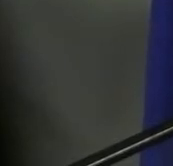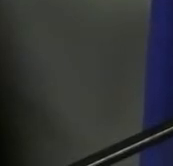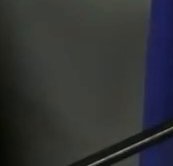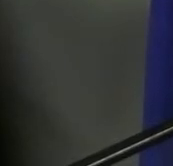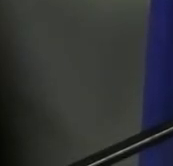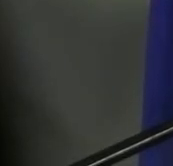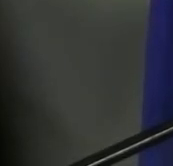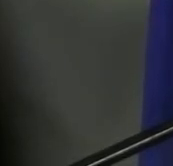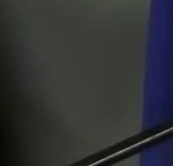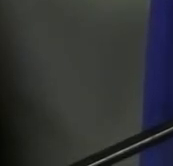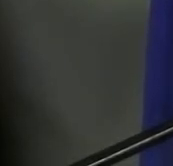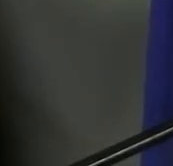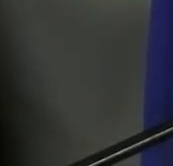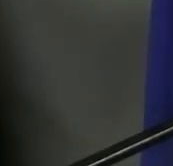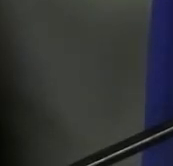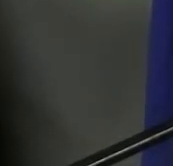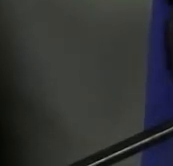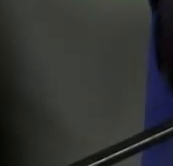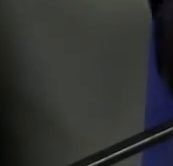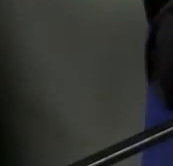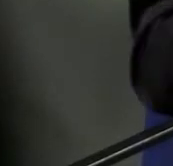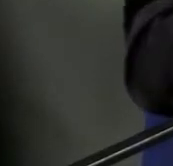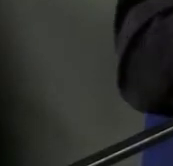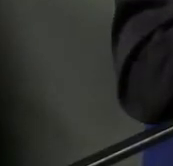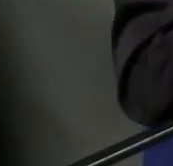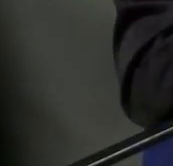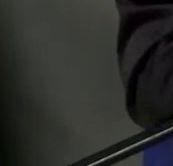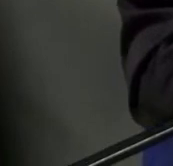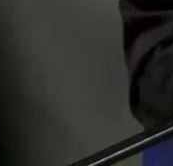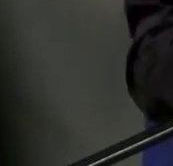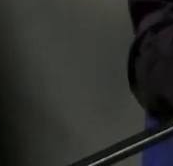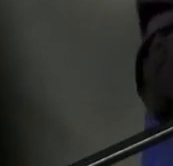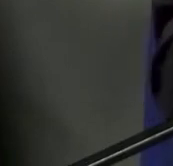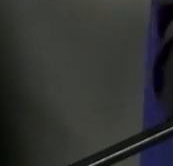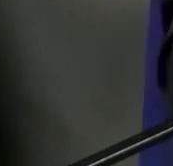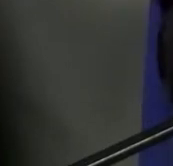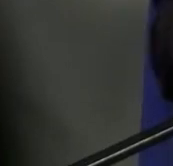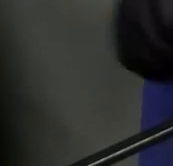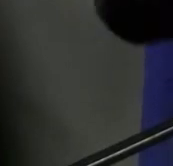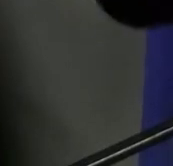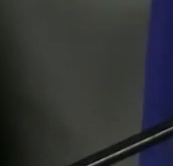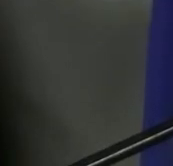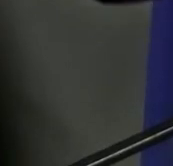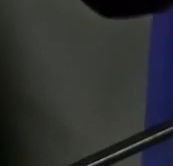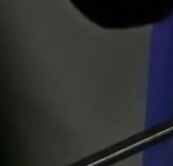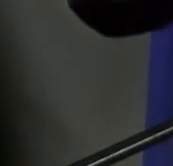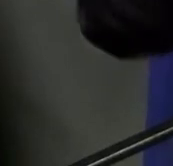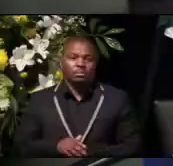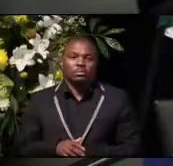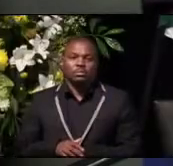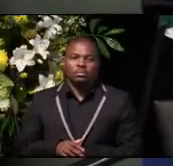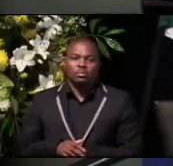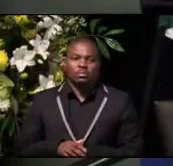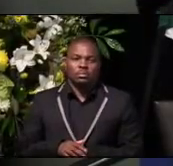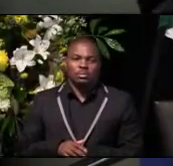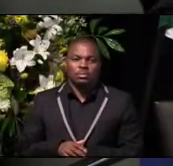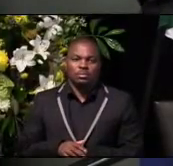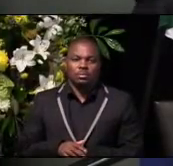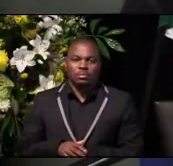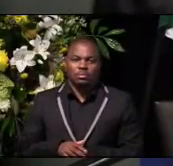could tell me what you call Foundation is to assure that the Legacy